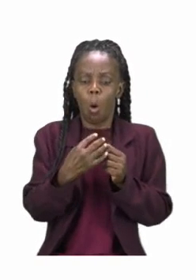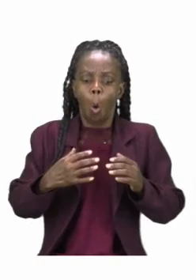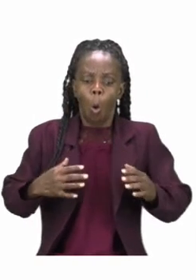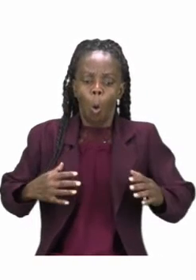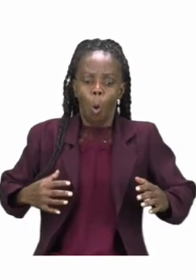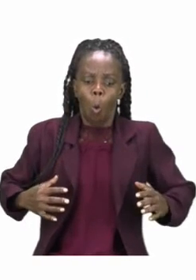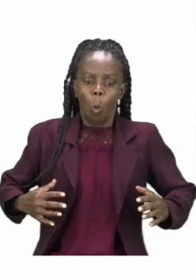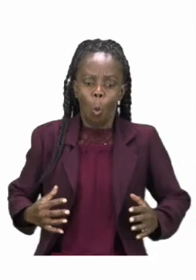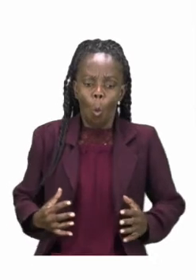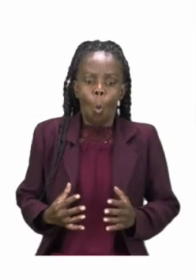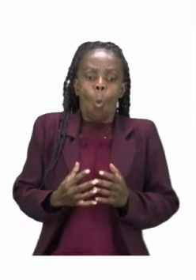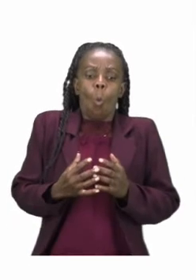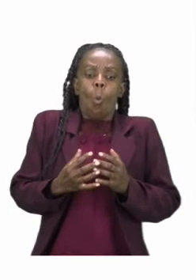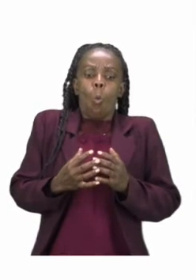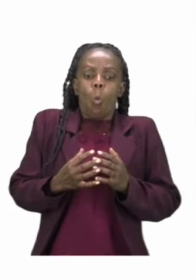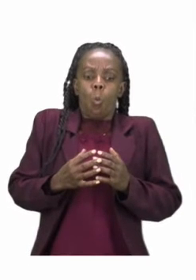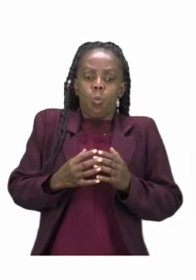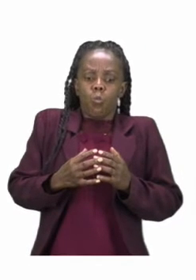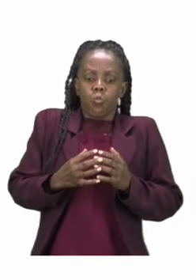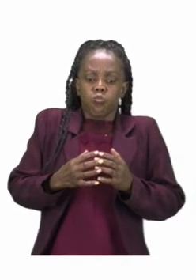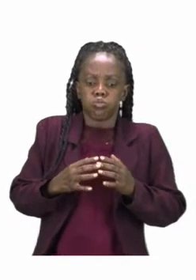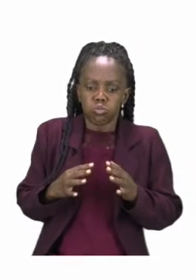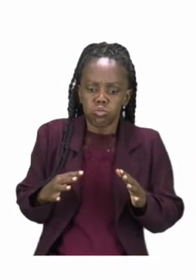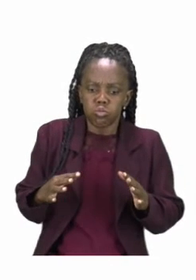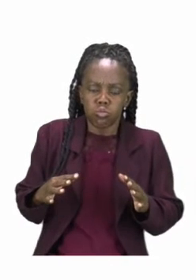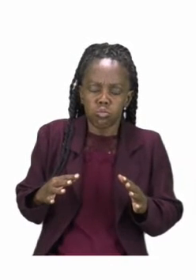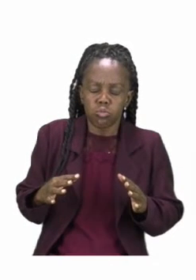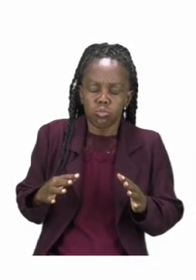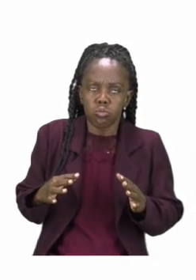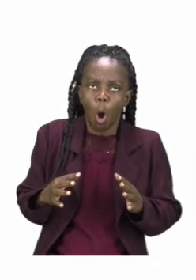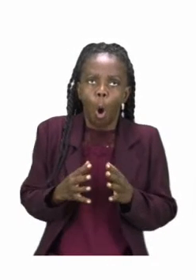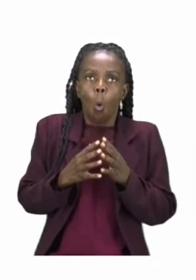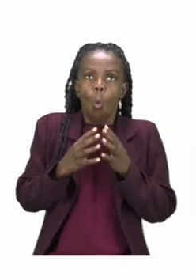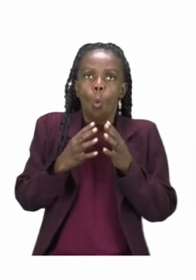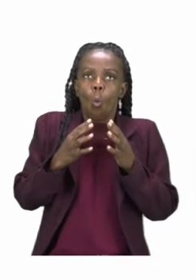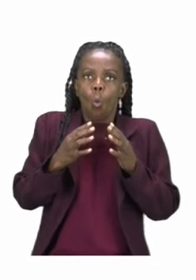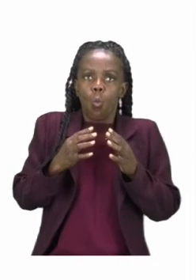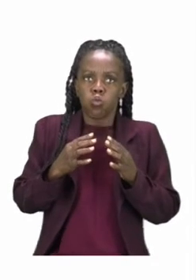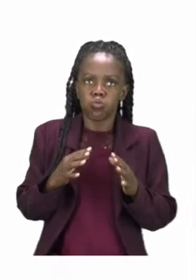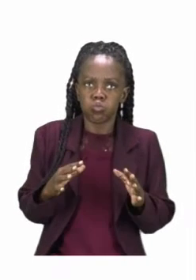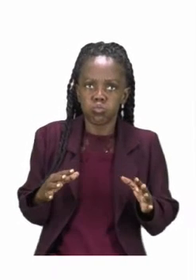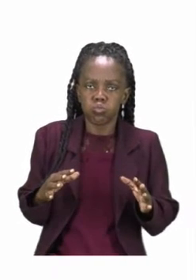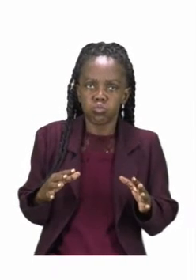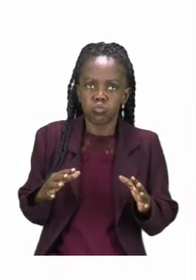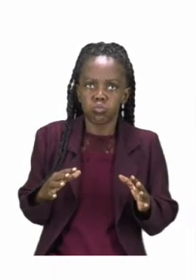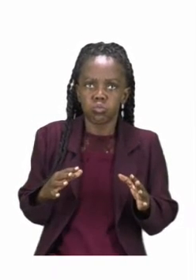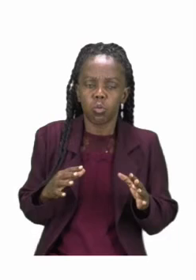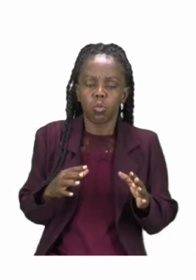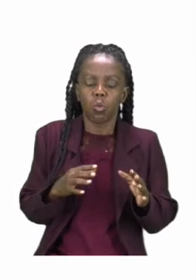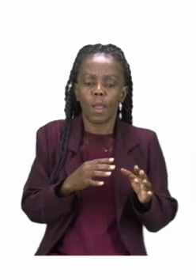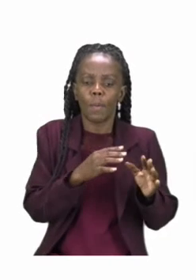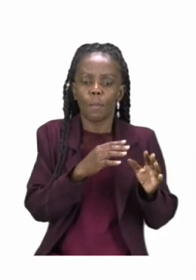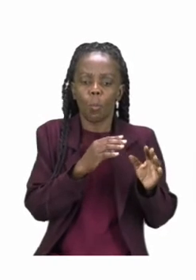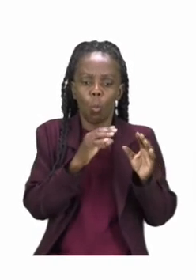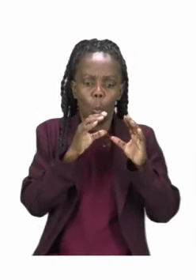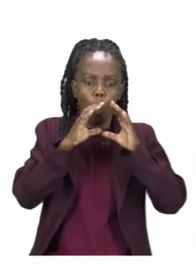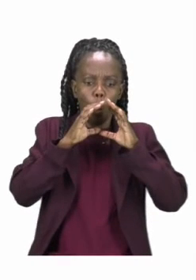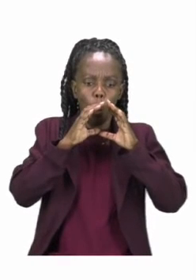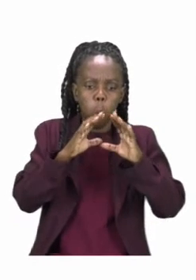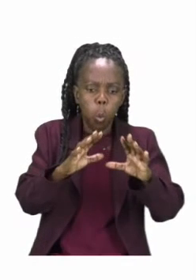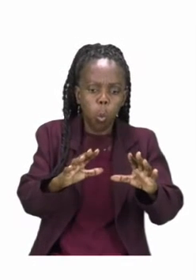to huff and puff, and he blew the